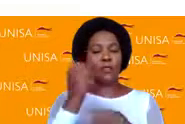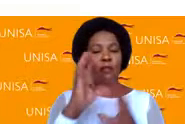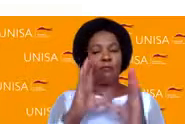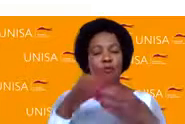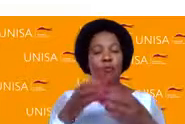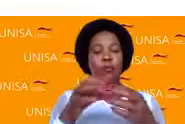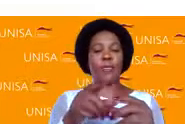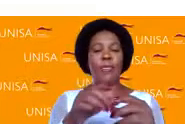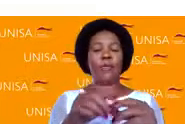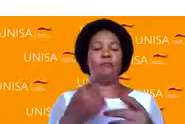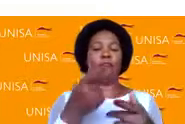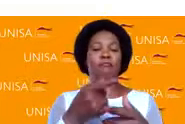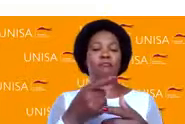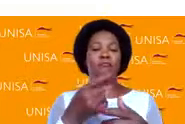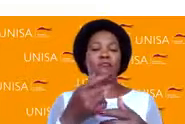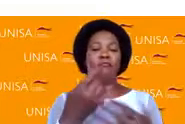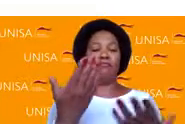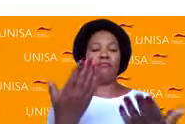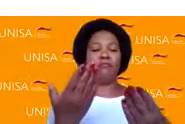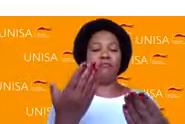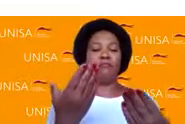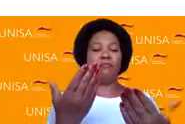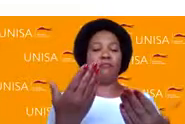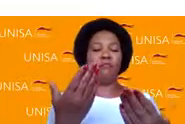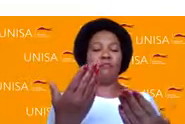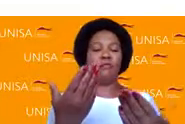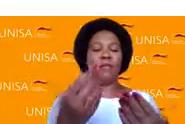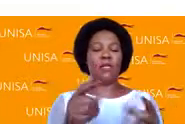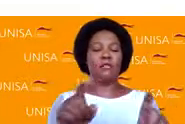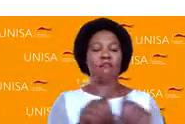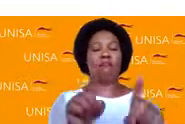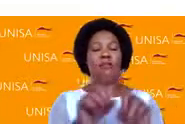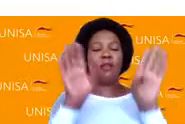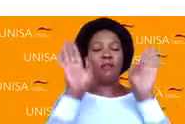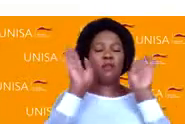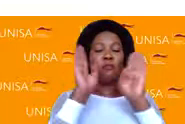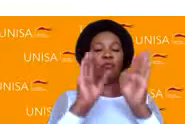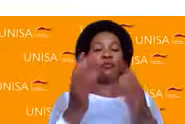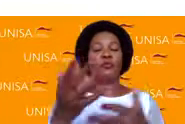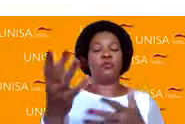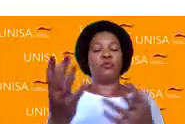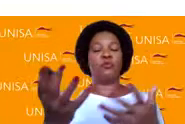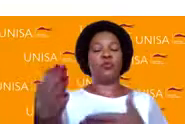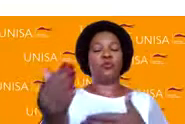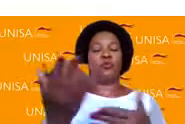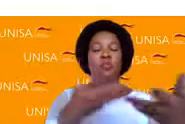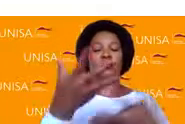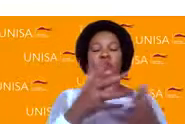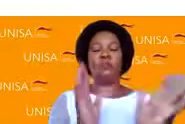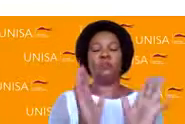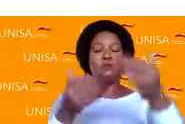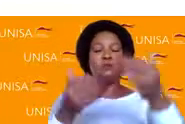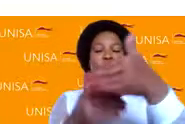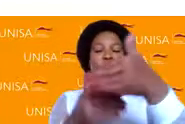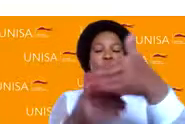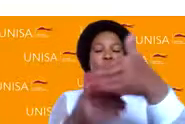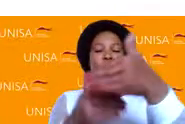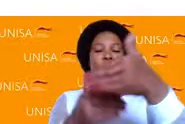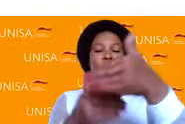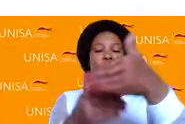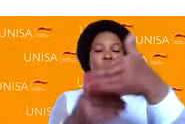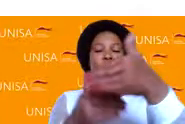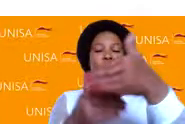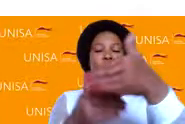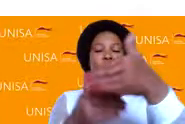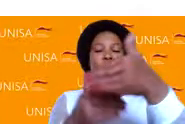as you mentioned, just approach it like a Facebook chat. There's nothing too advanced to it. Just the